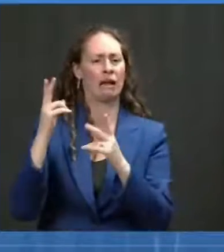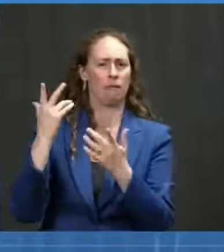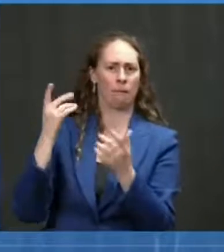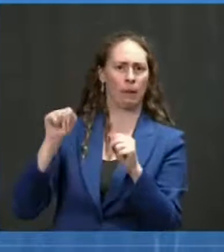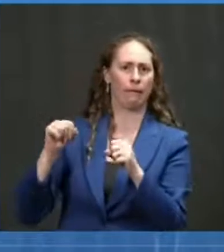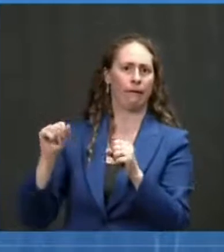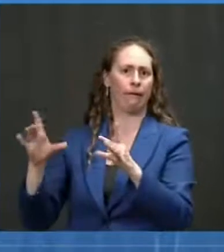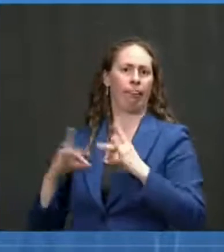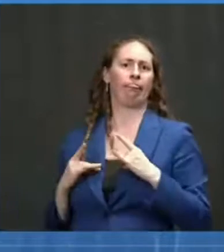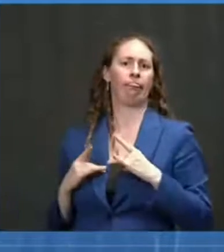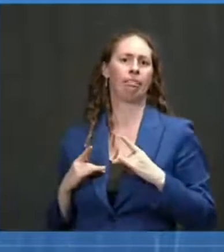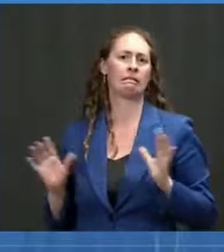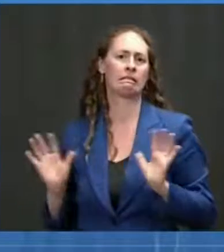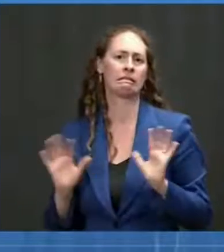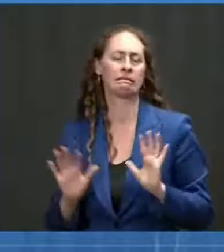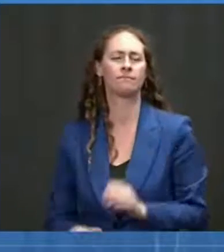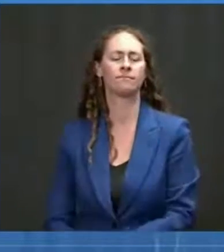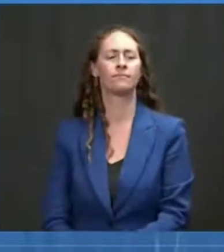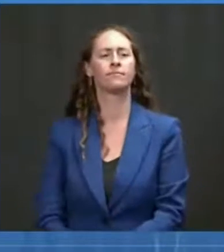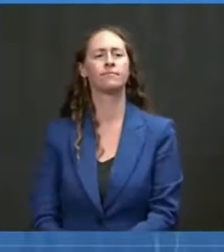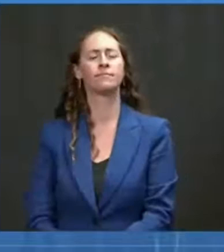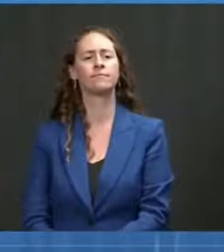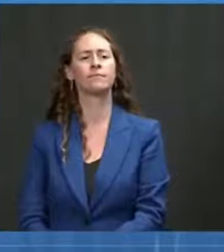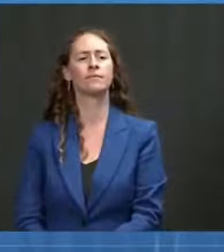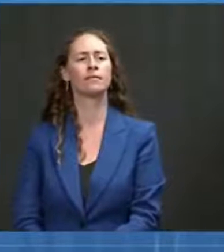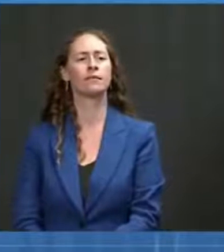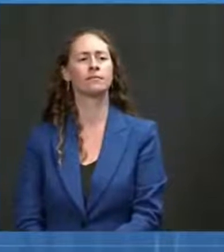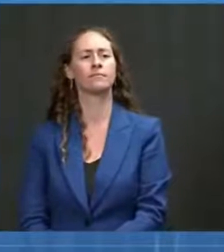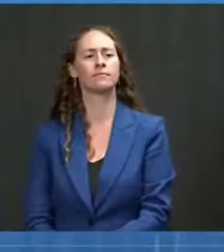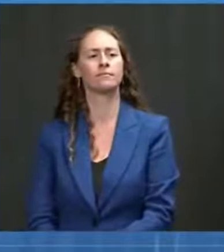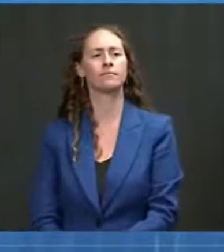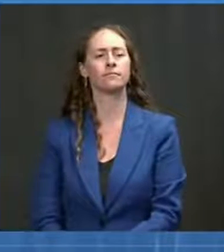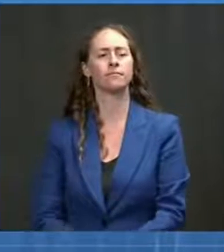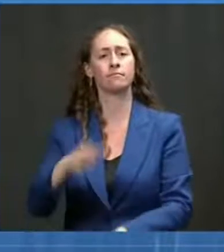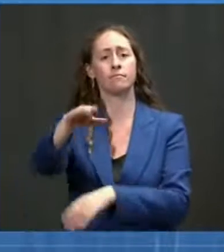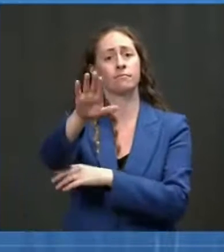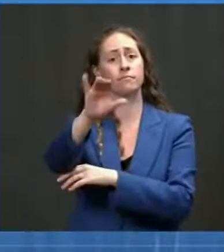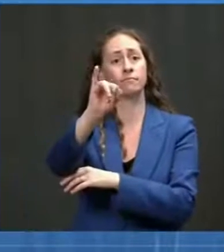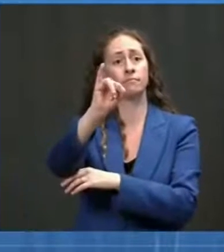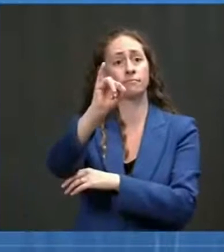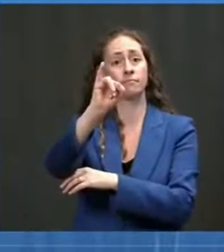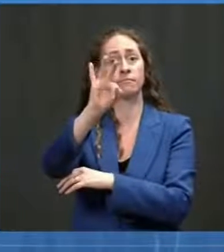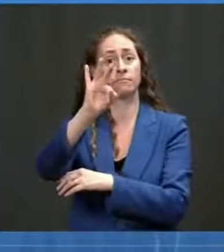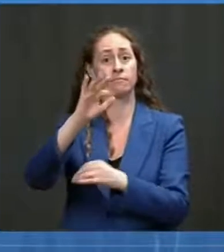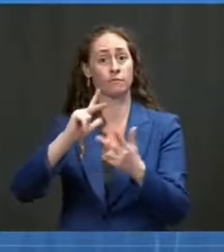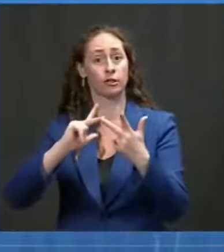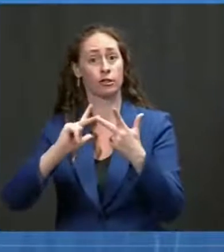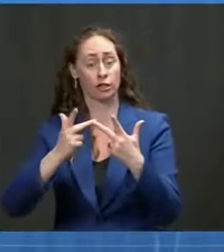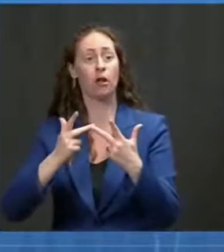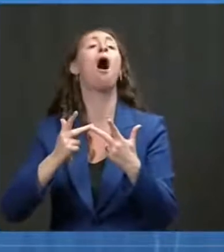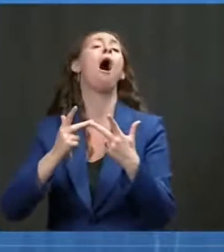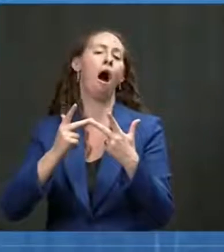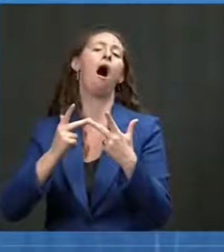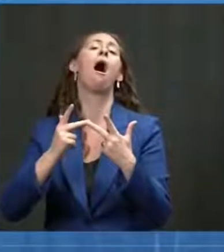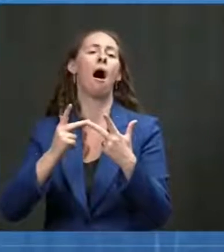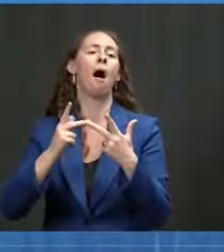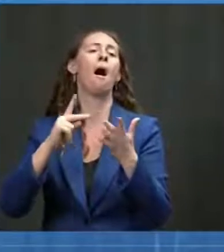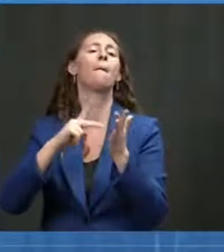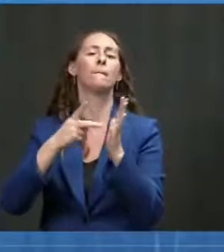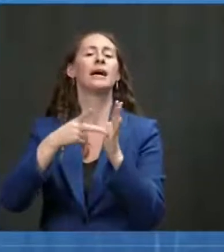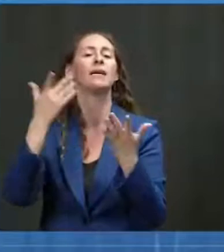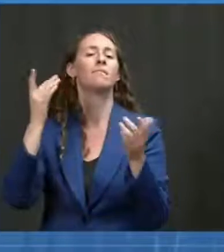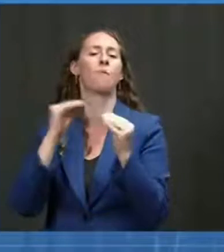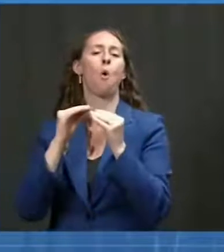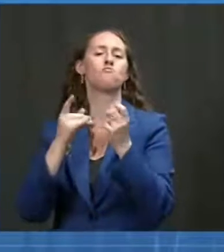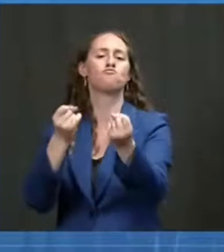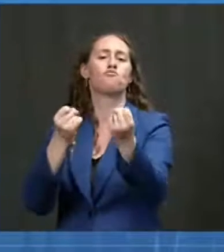and death could decrease in the months ahead, especially among those who are at higher risk or who were vaccinated earlier